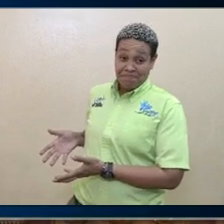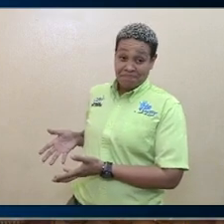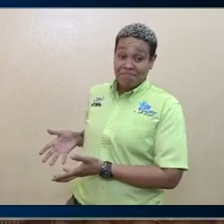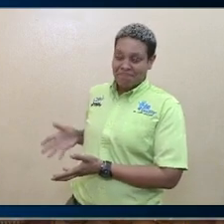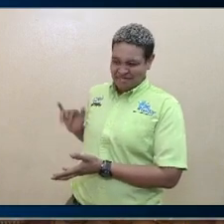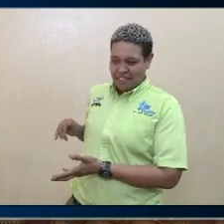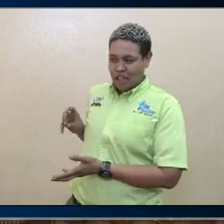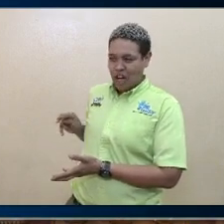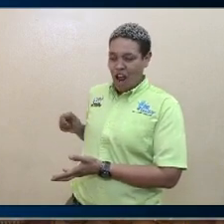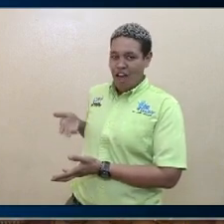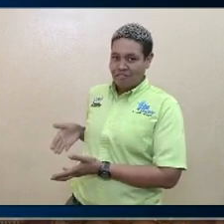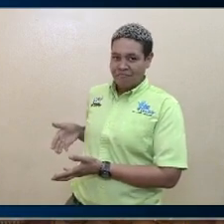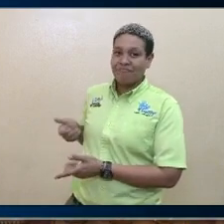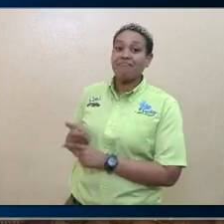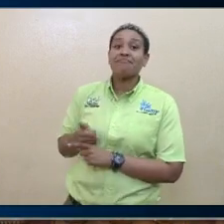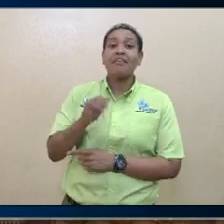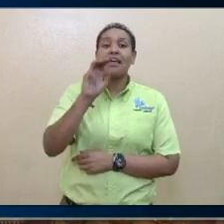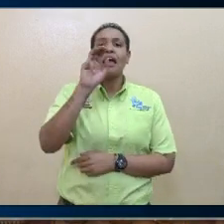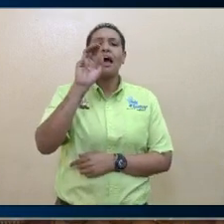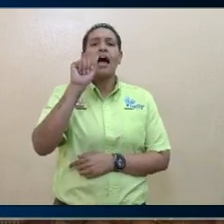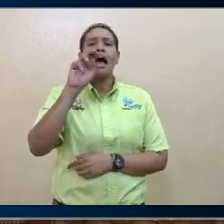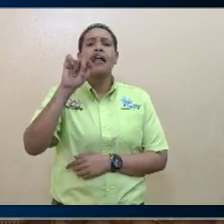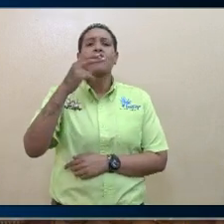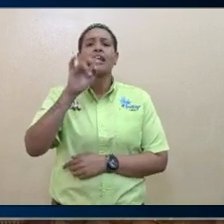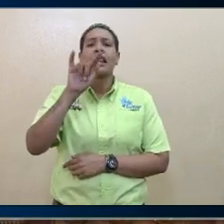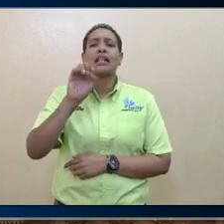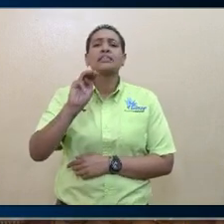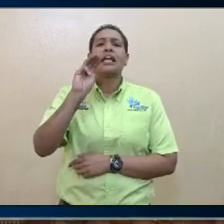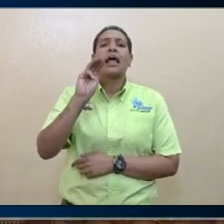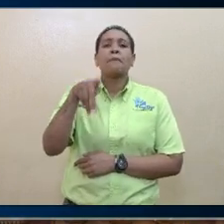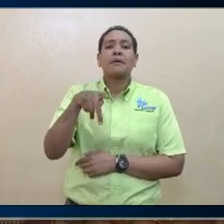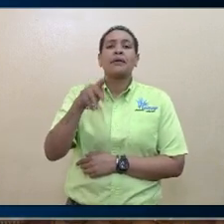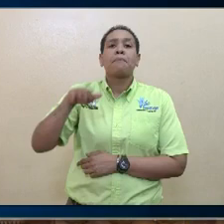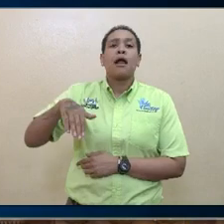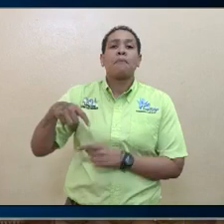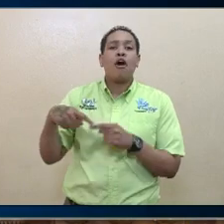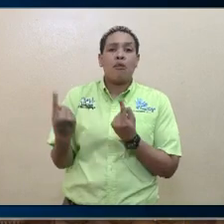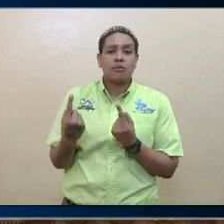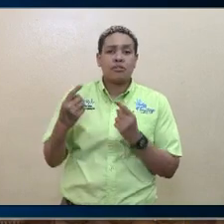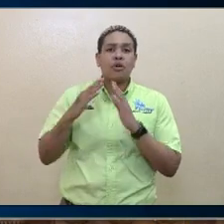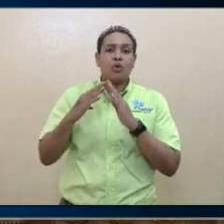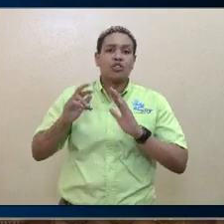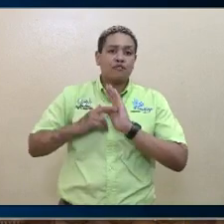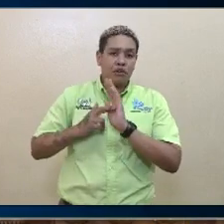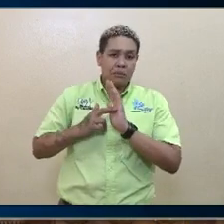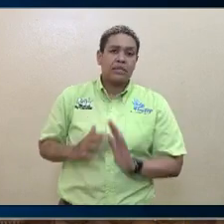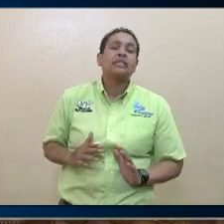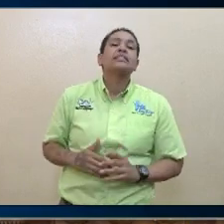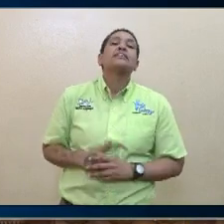Mr. Anthony Hilton, MP, Parliamentary Opposition, House of Representatives.